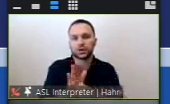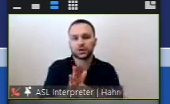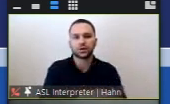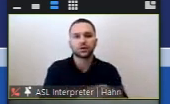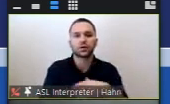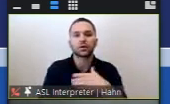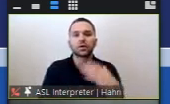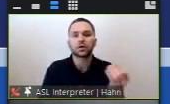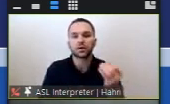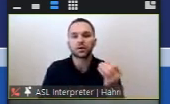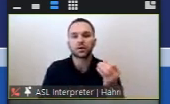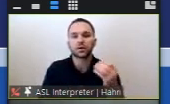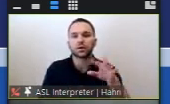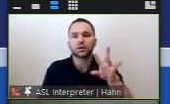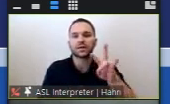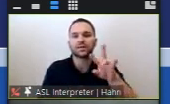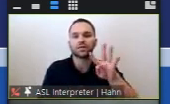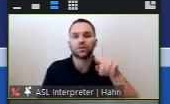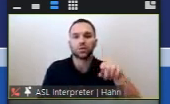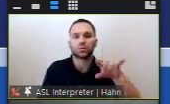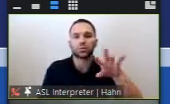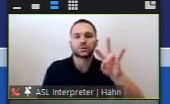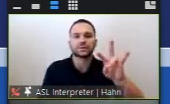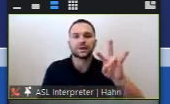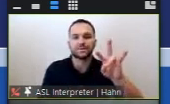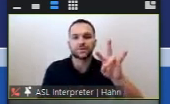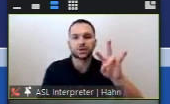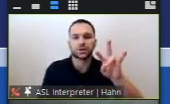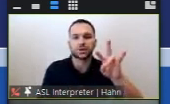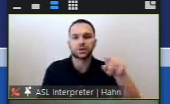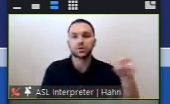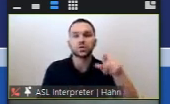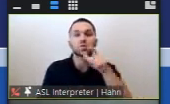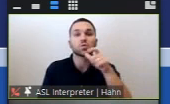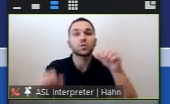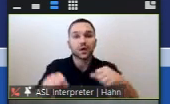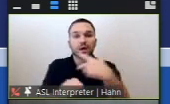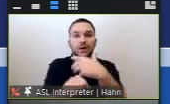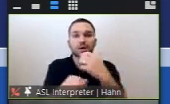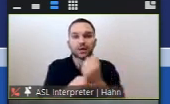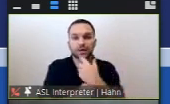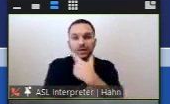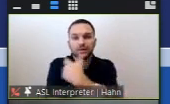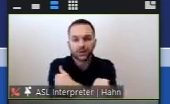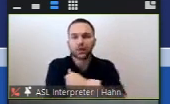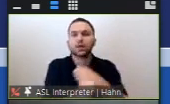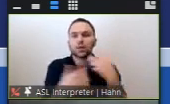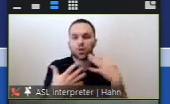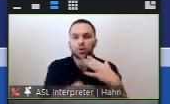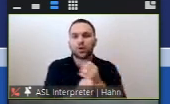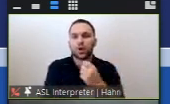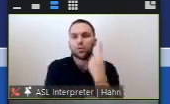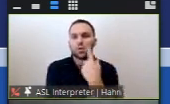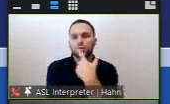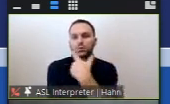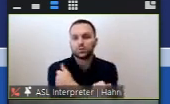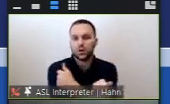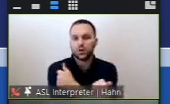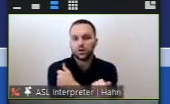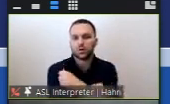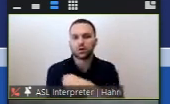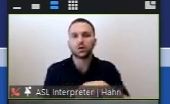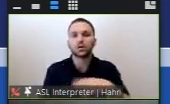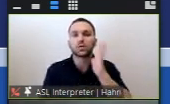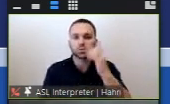Coloradans 12 years and older have received at least one dose of vaccine. And the thing I want to draw your attention to is this nice steady